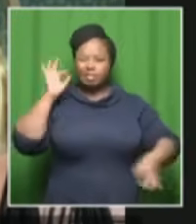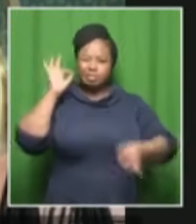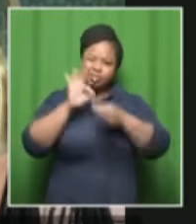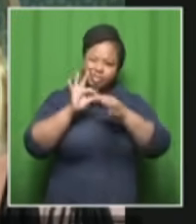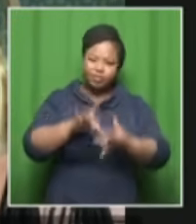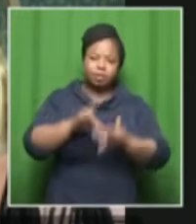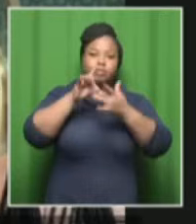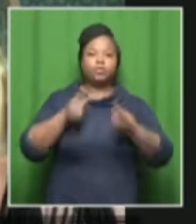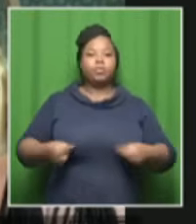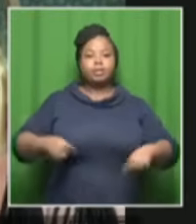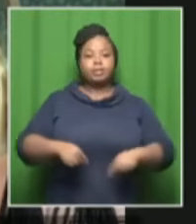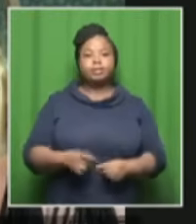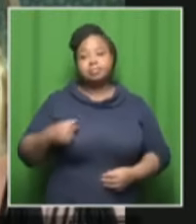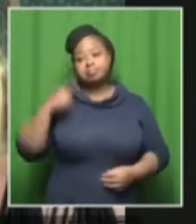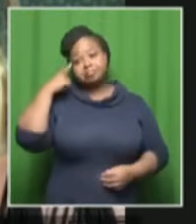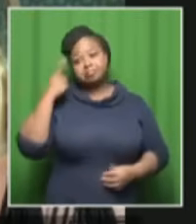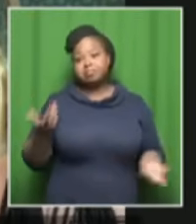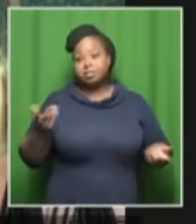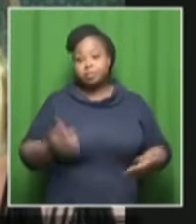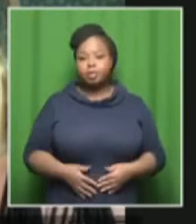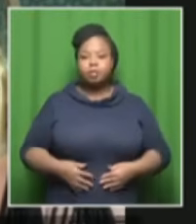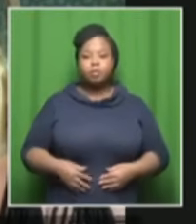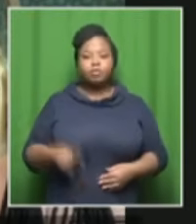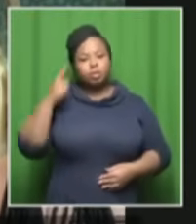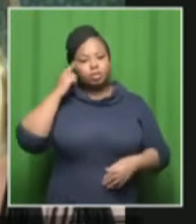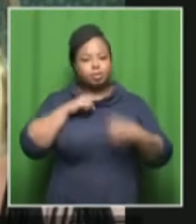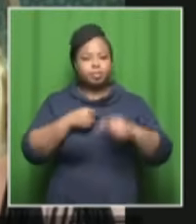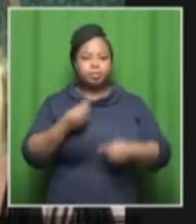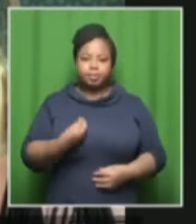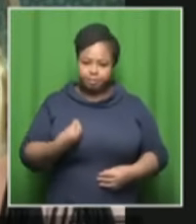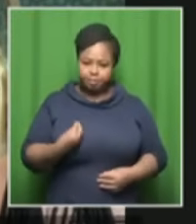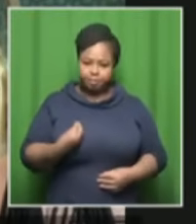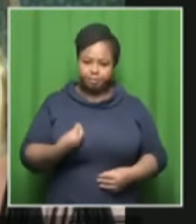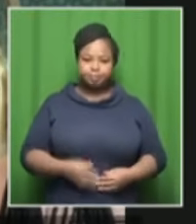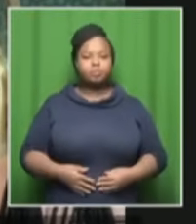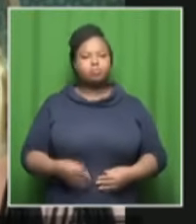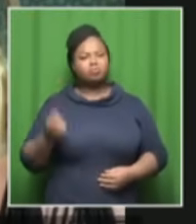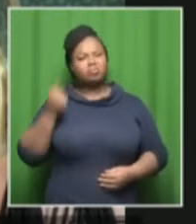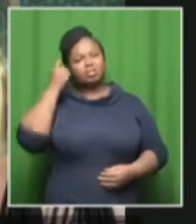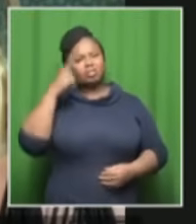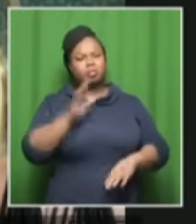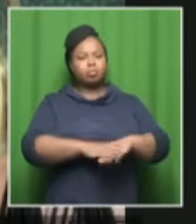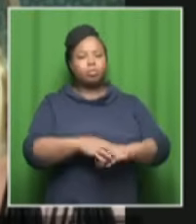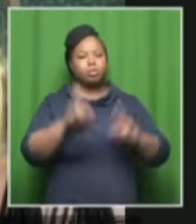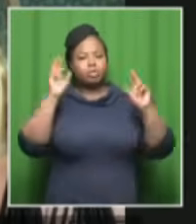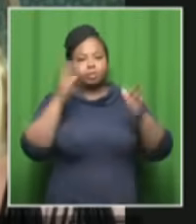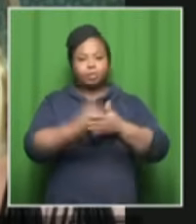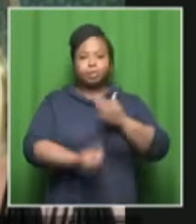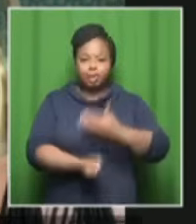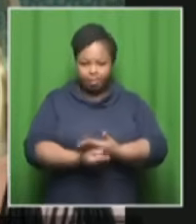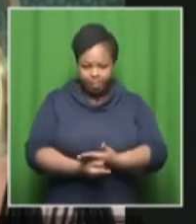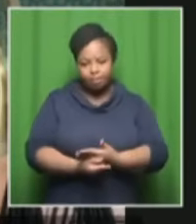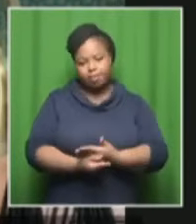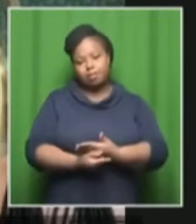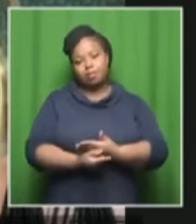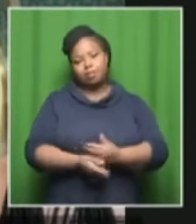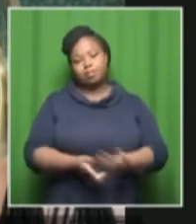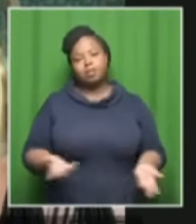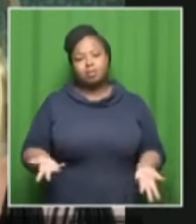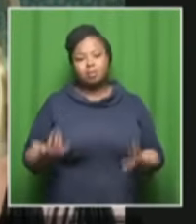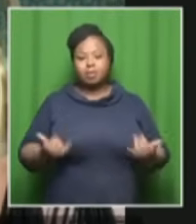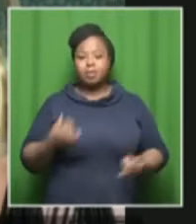us. And I think when it comes to thinking about the youth, understanding the issues that happen, you know, on a grassroots level,